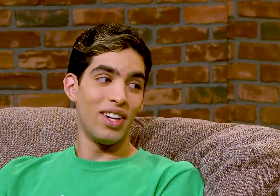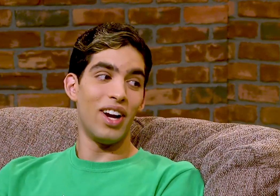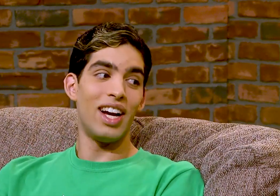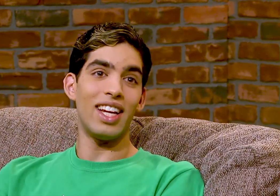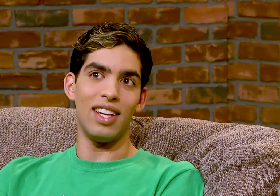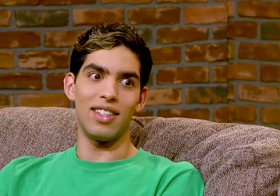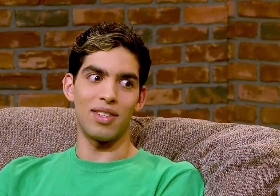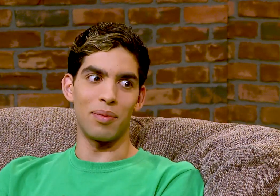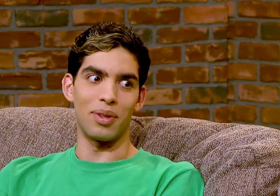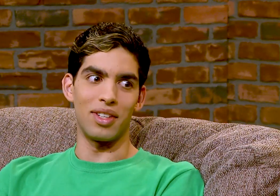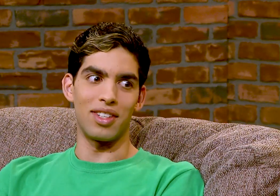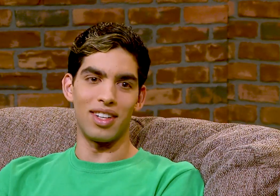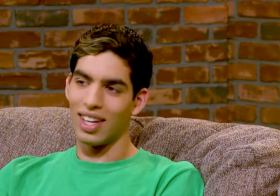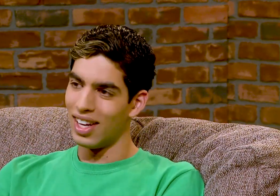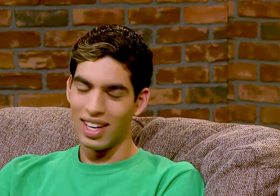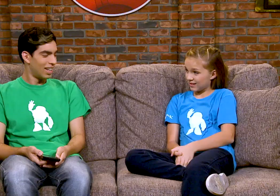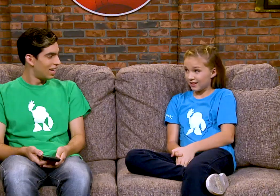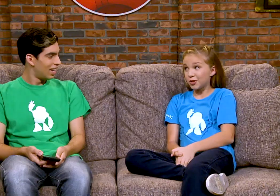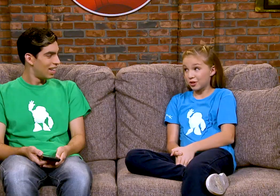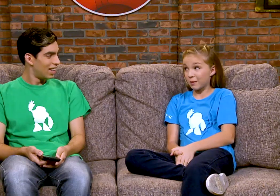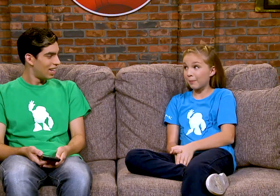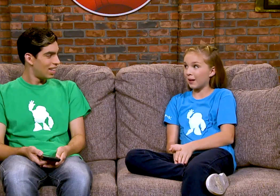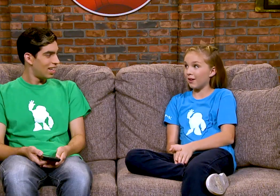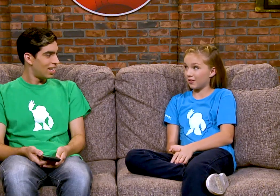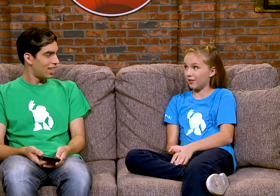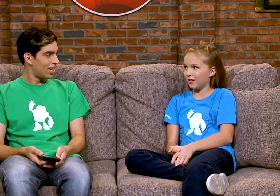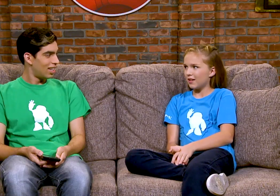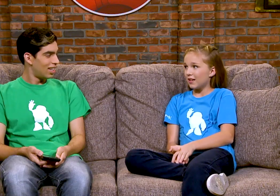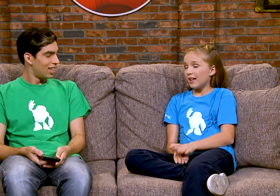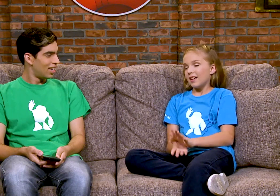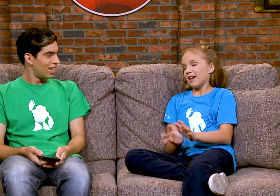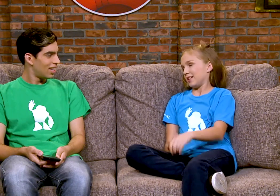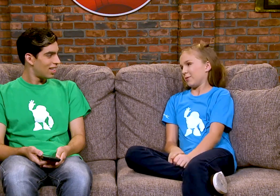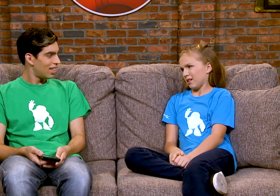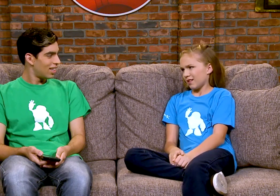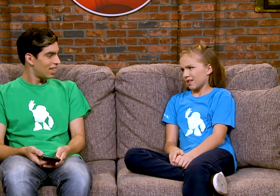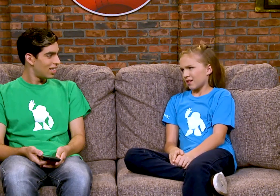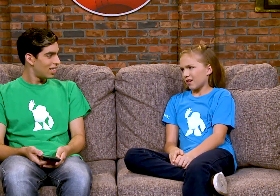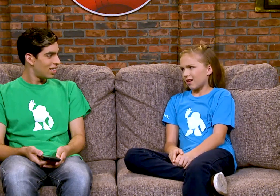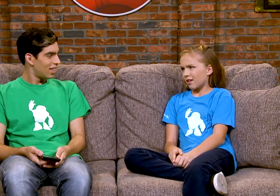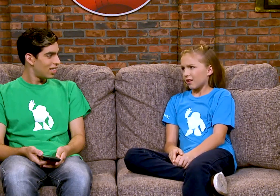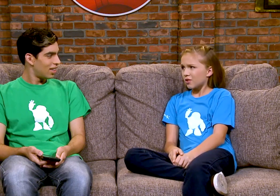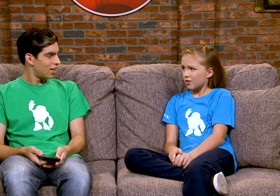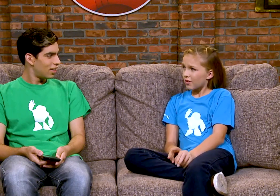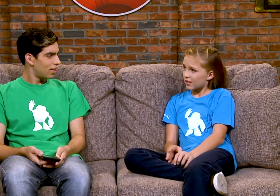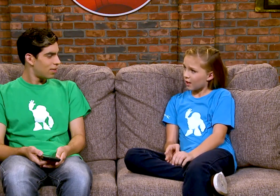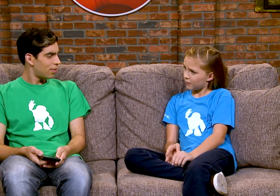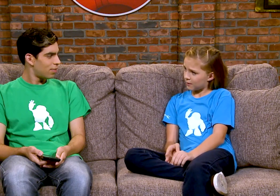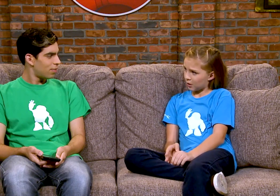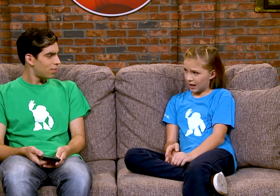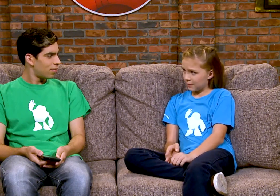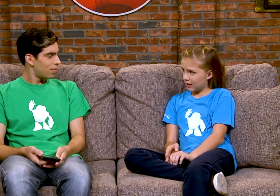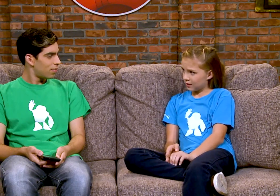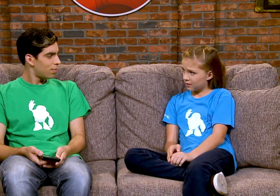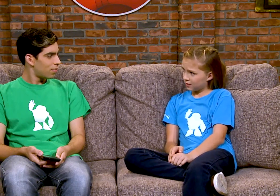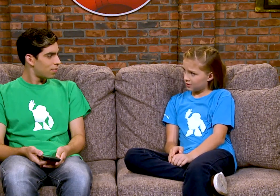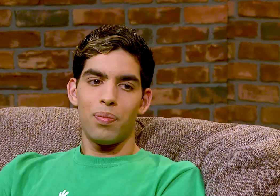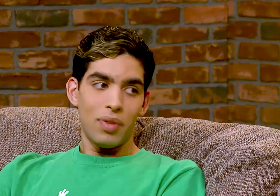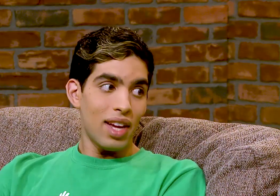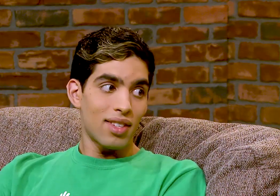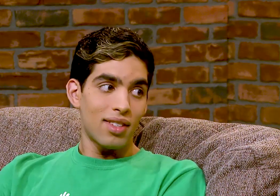Wow, your aunt is a super Christian. You should meet my uncle. Anyways, are you sure this stuff is for